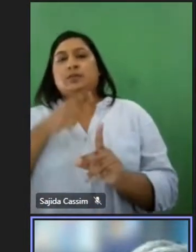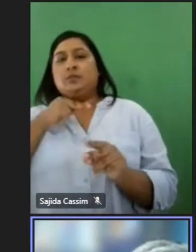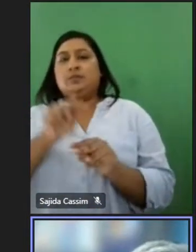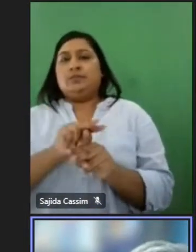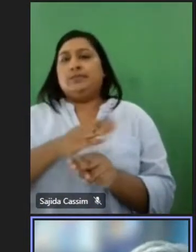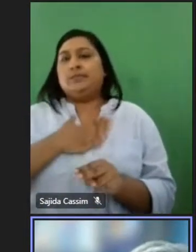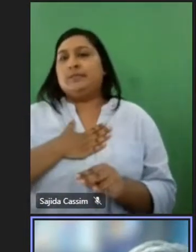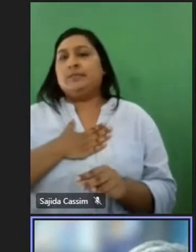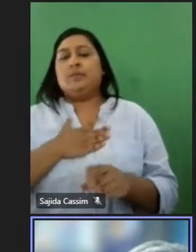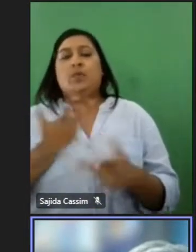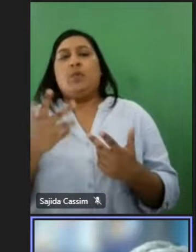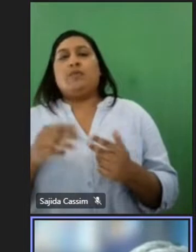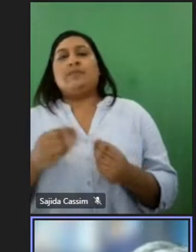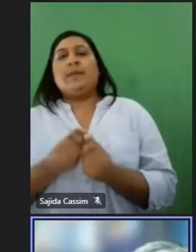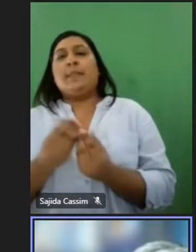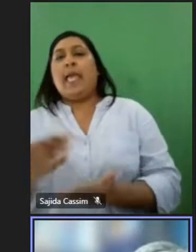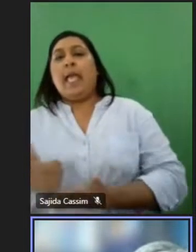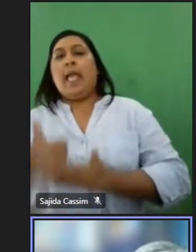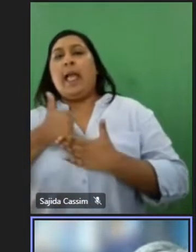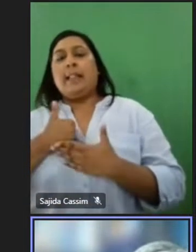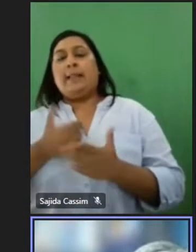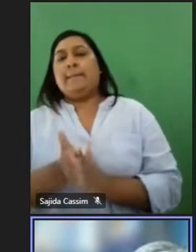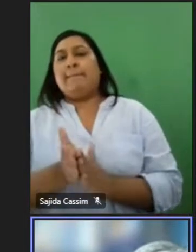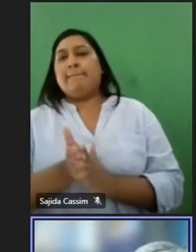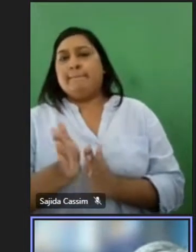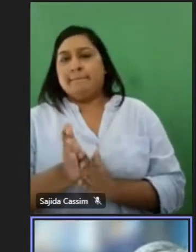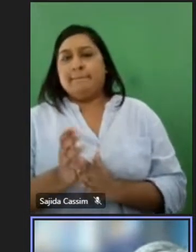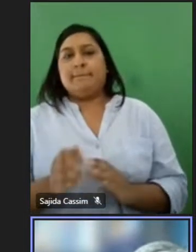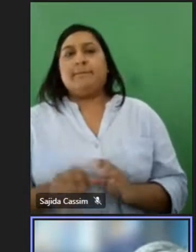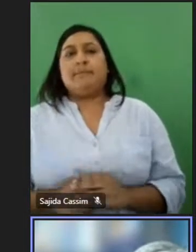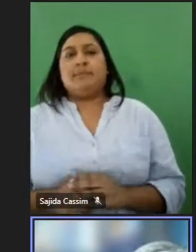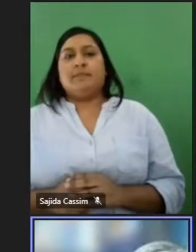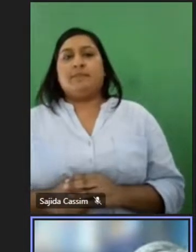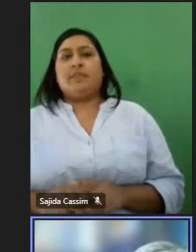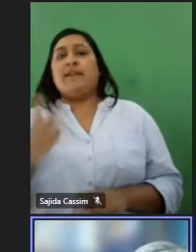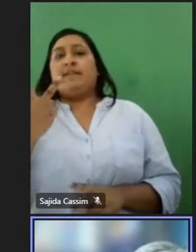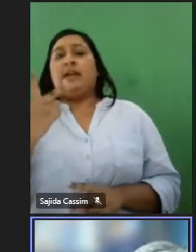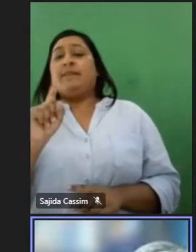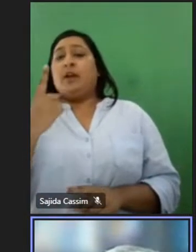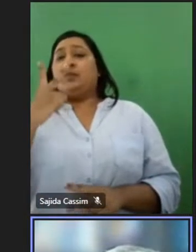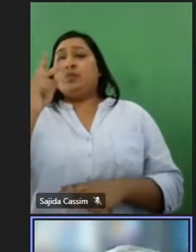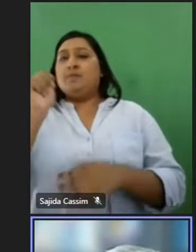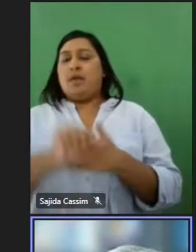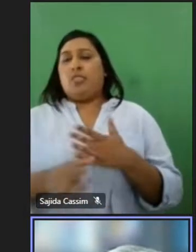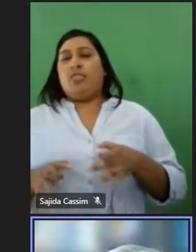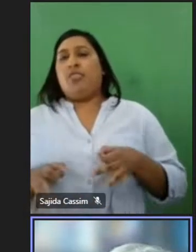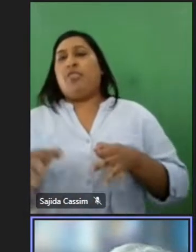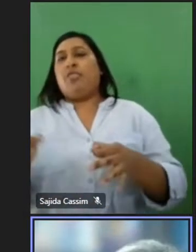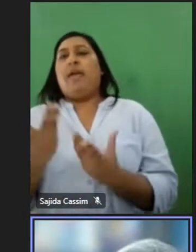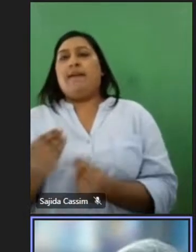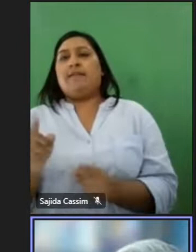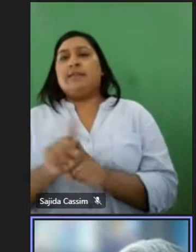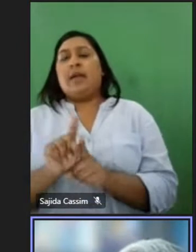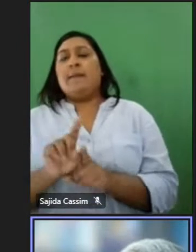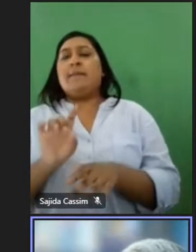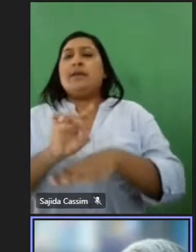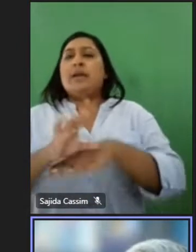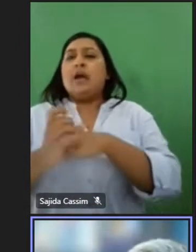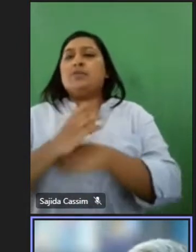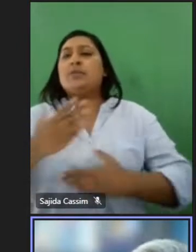devices. These were delayed for the first 2 months, but there were also counselling services were delayed,